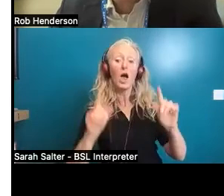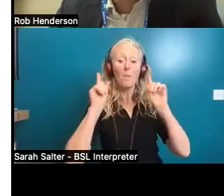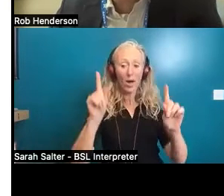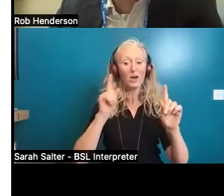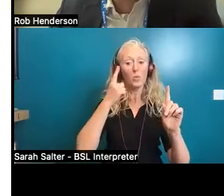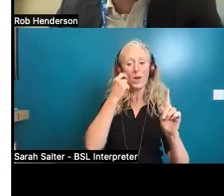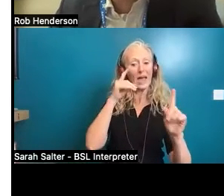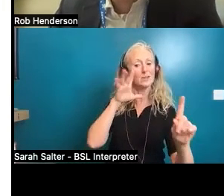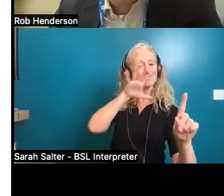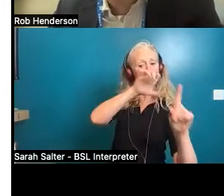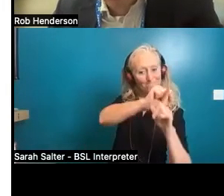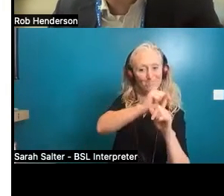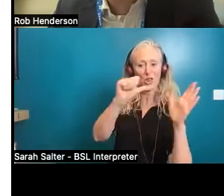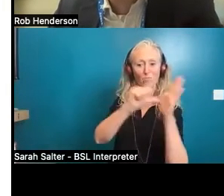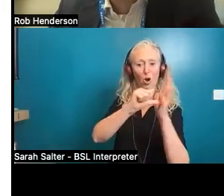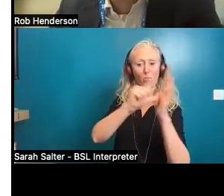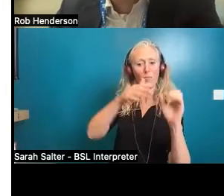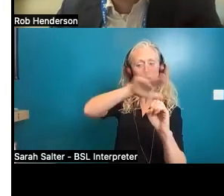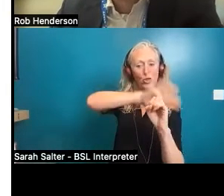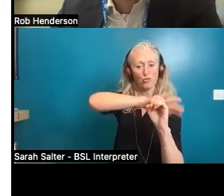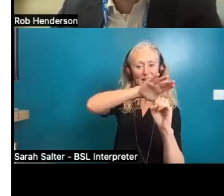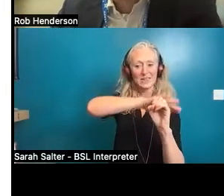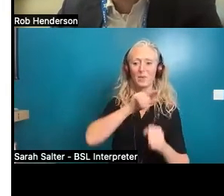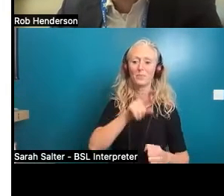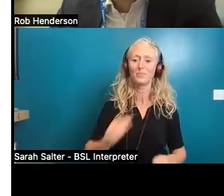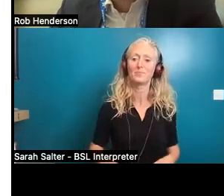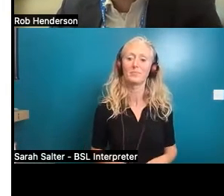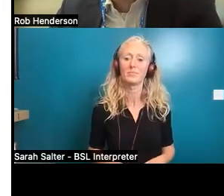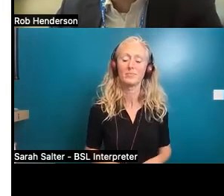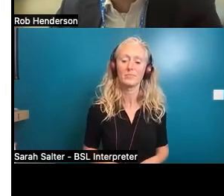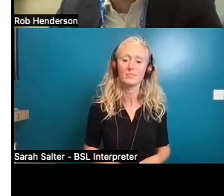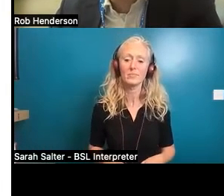take. It is possible, though,